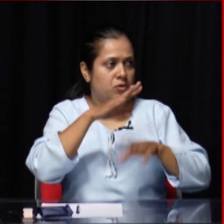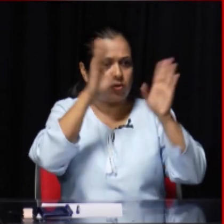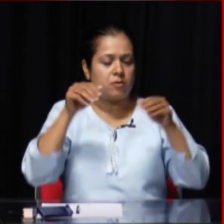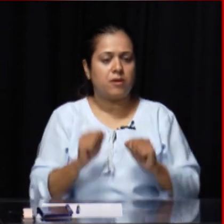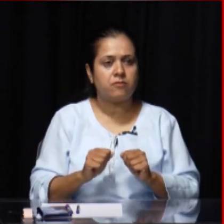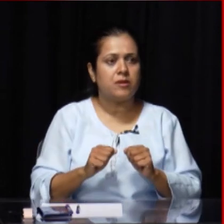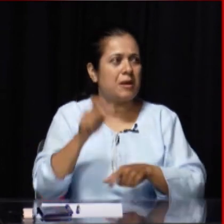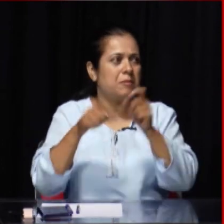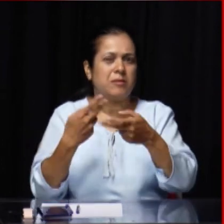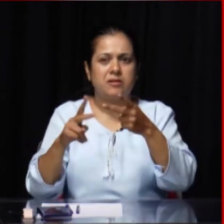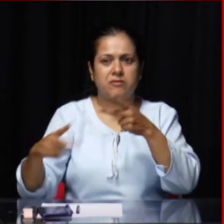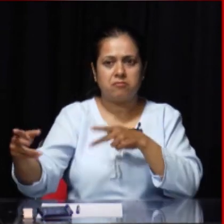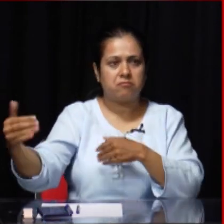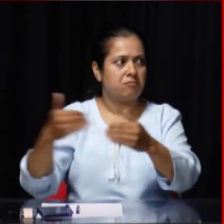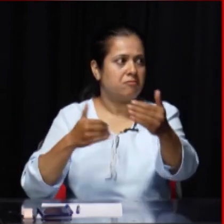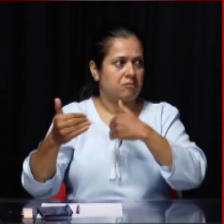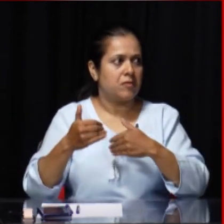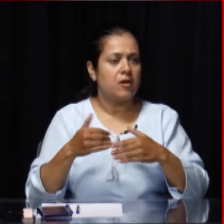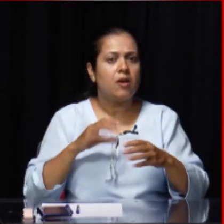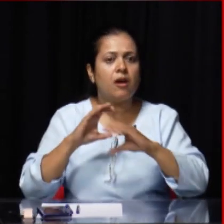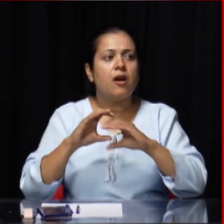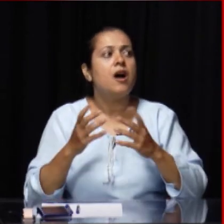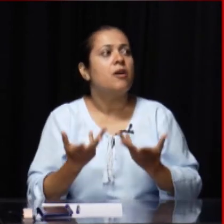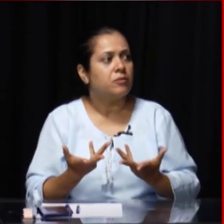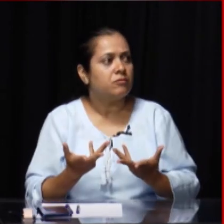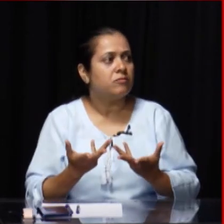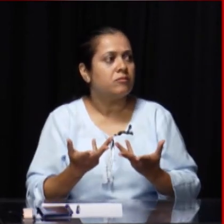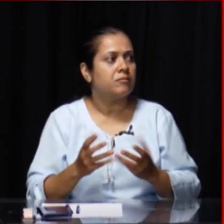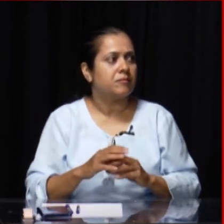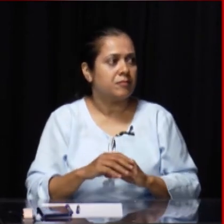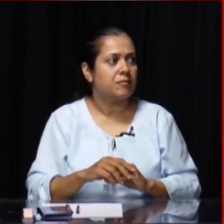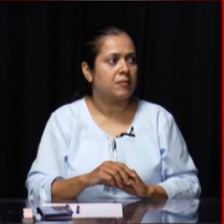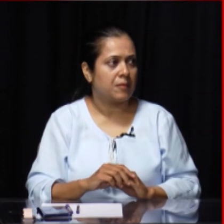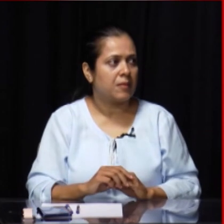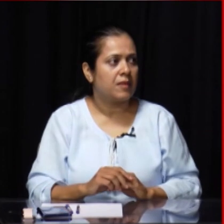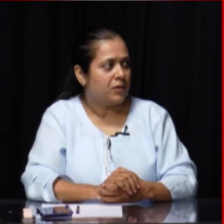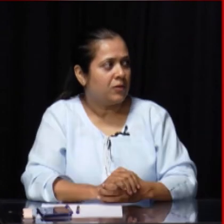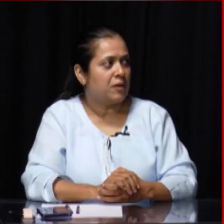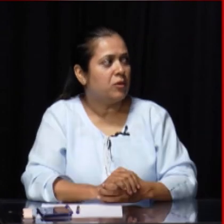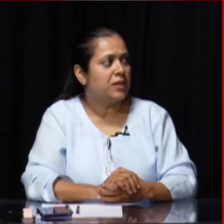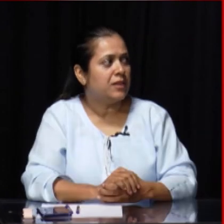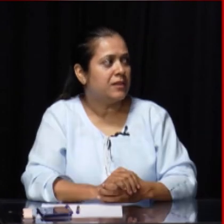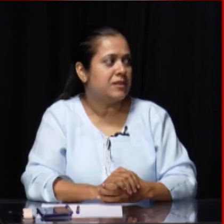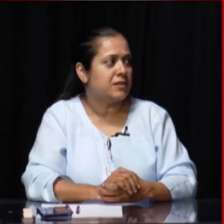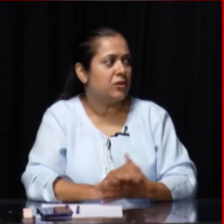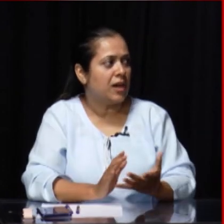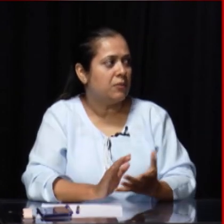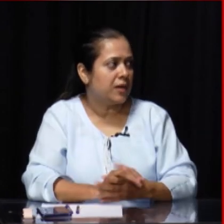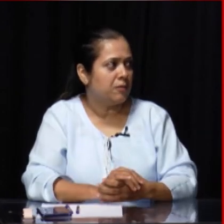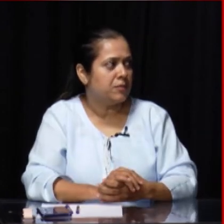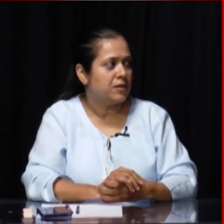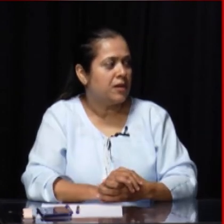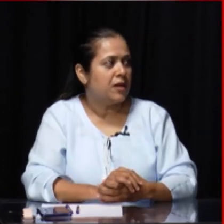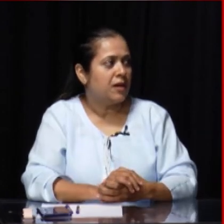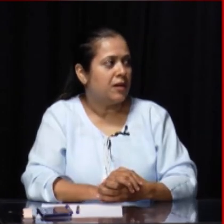come and you start business, how you interpret, how you talk, communicate with them? Okay, morning 6 o'clock